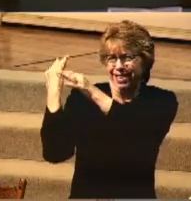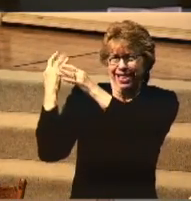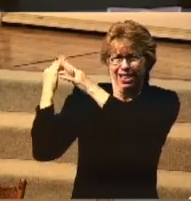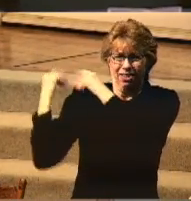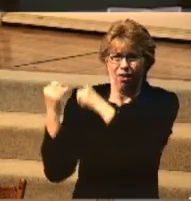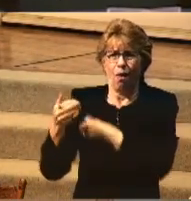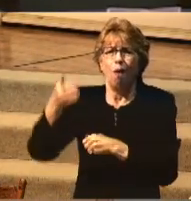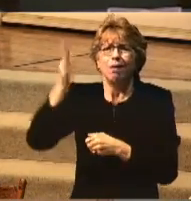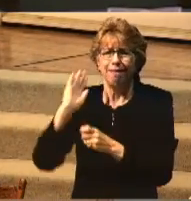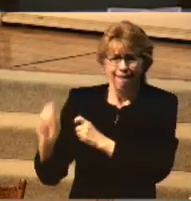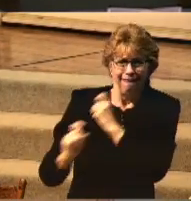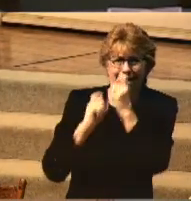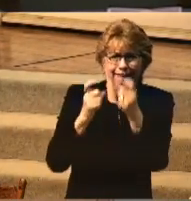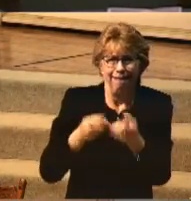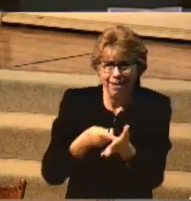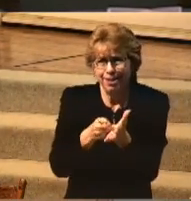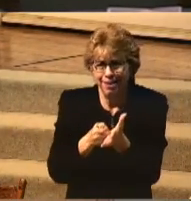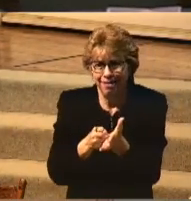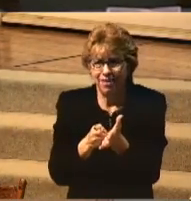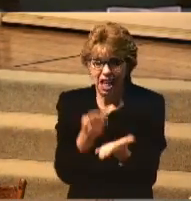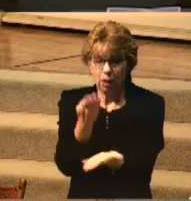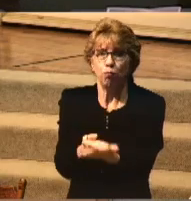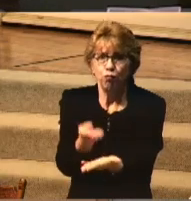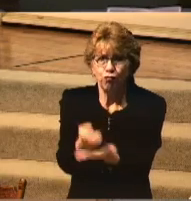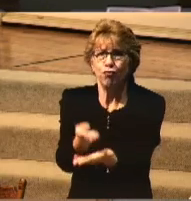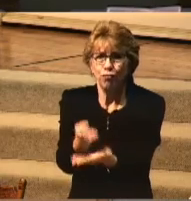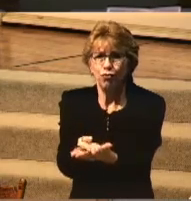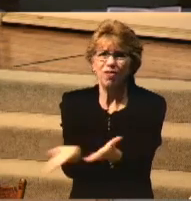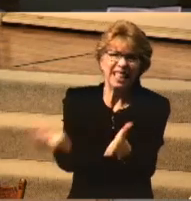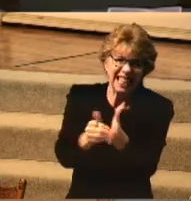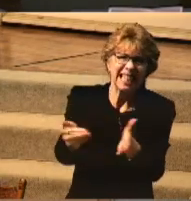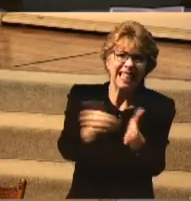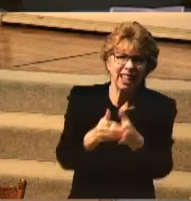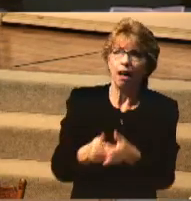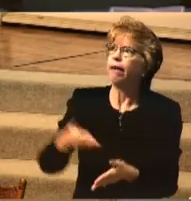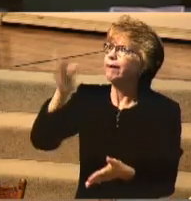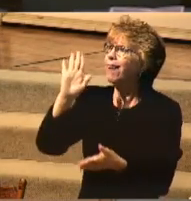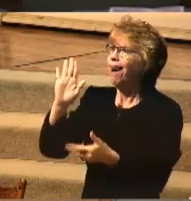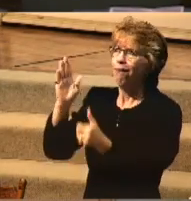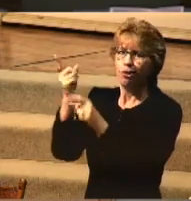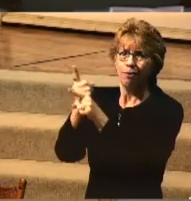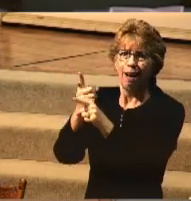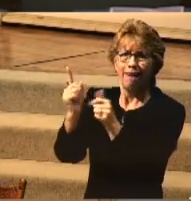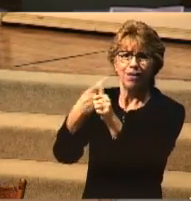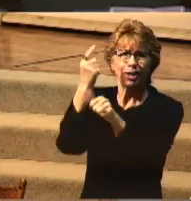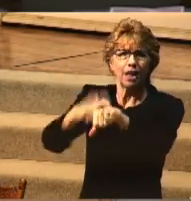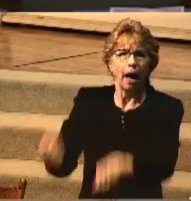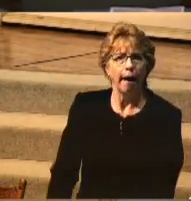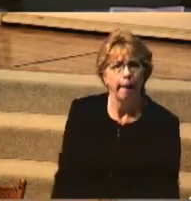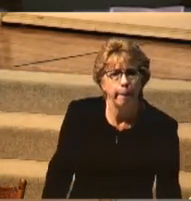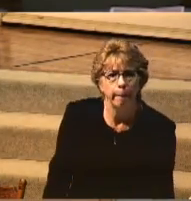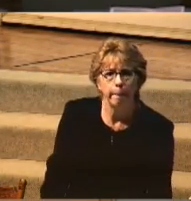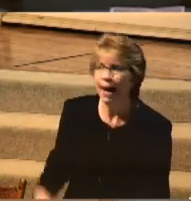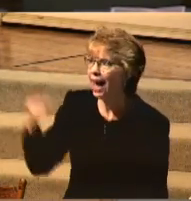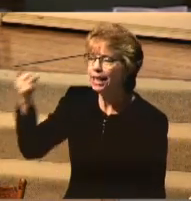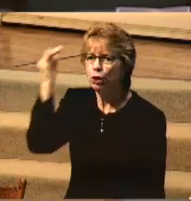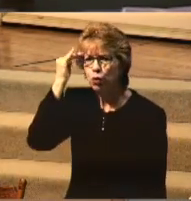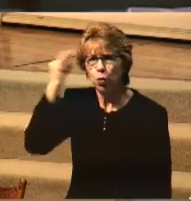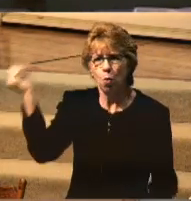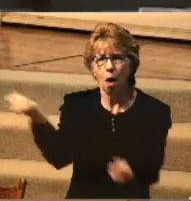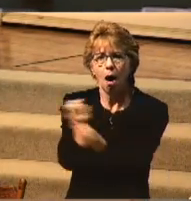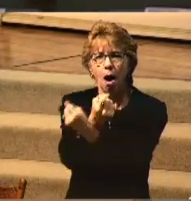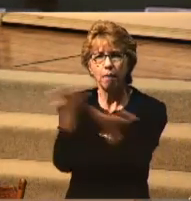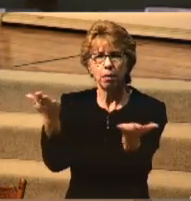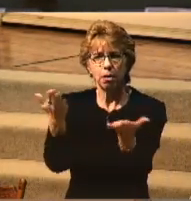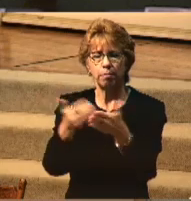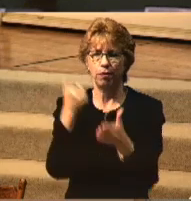and it is proven over and over and over again that God was right the first time. And he was ahead of the game before man